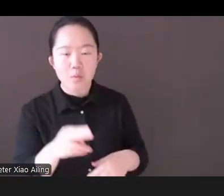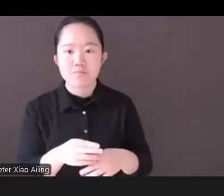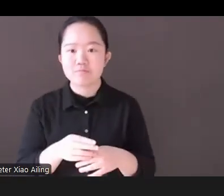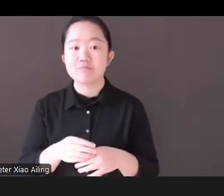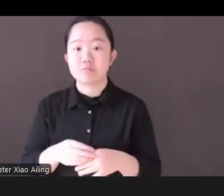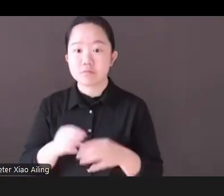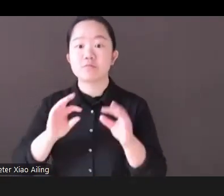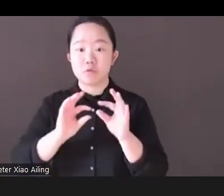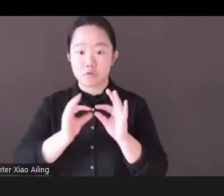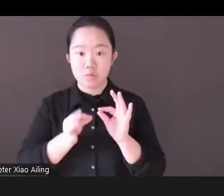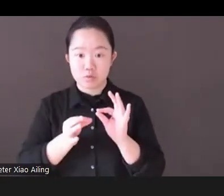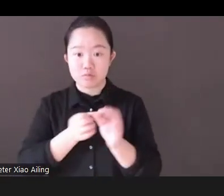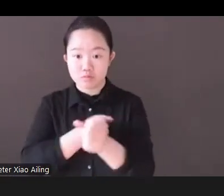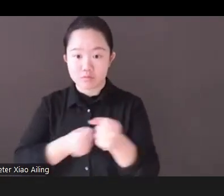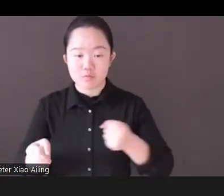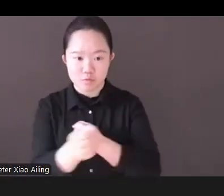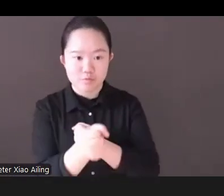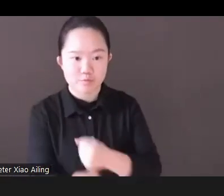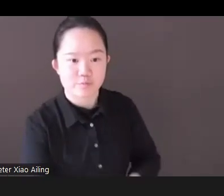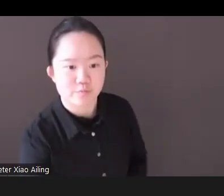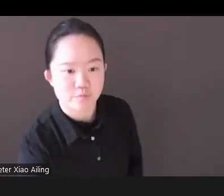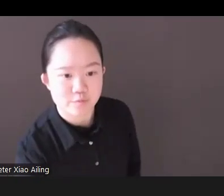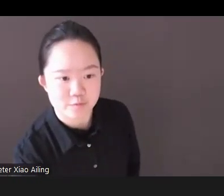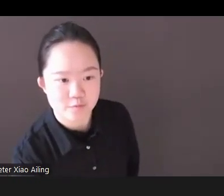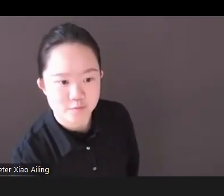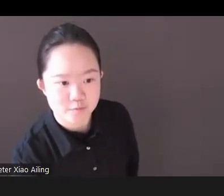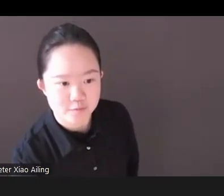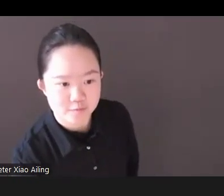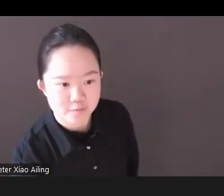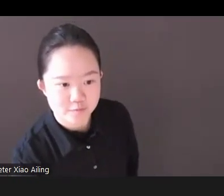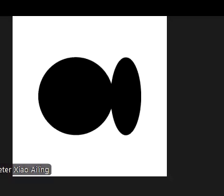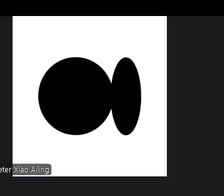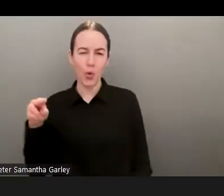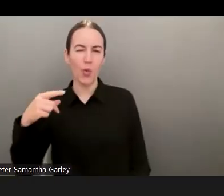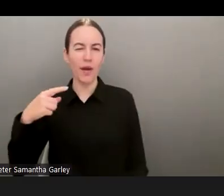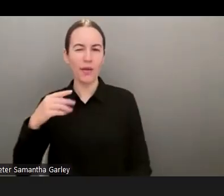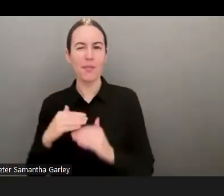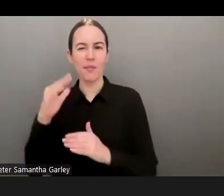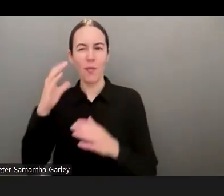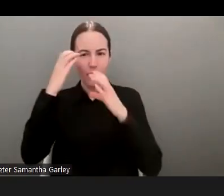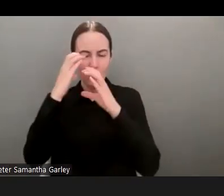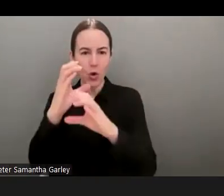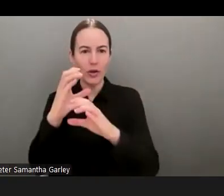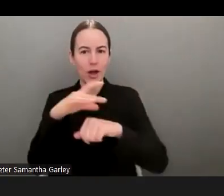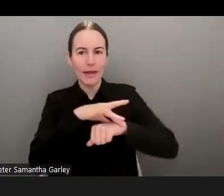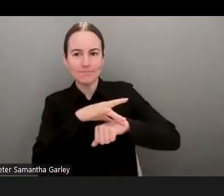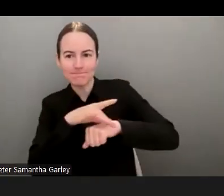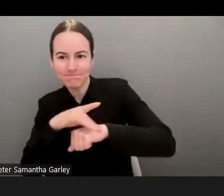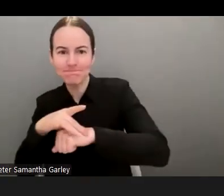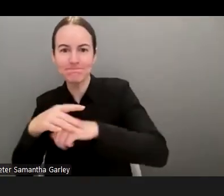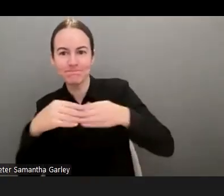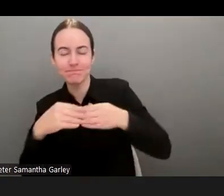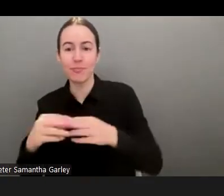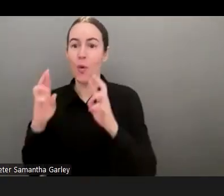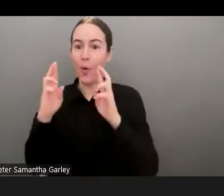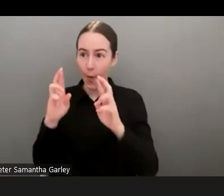We focus a lot on guidance, and I think that's our primary hope, to make people do it because it's right and